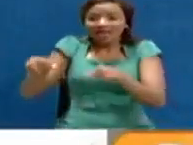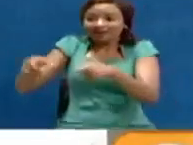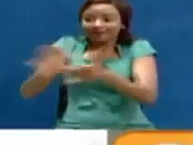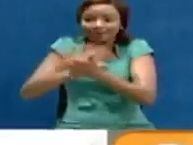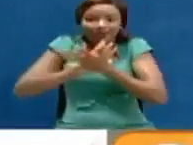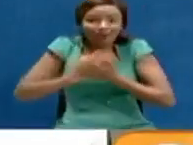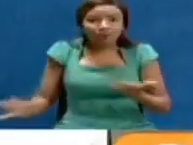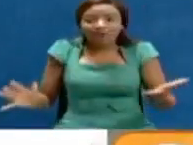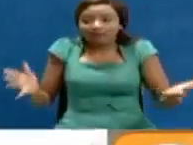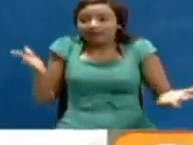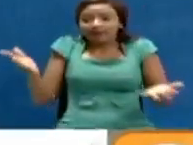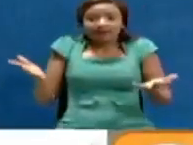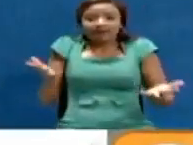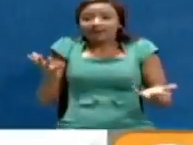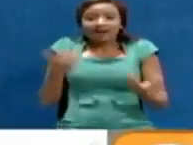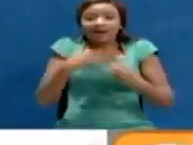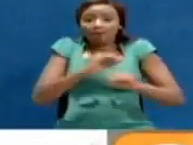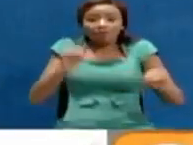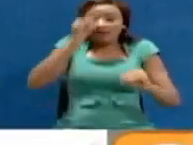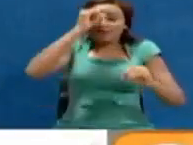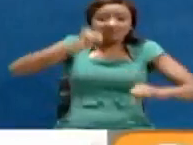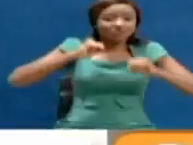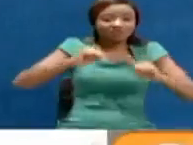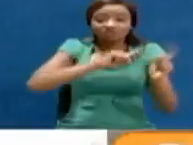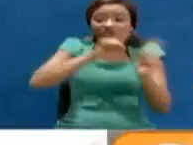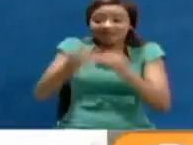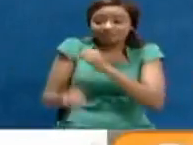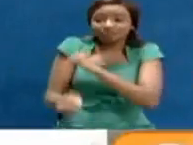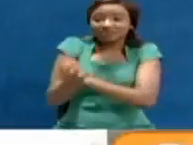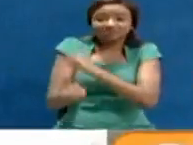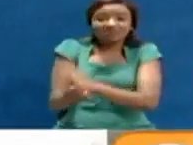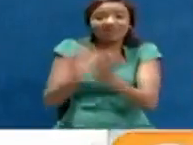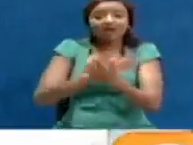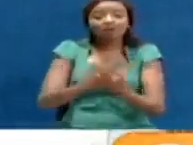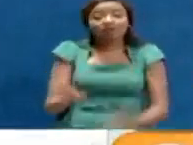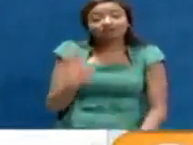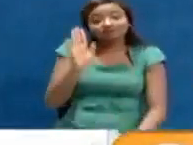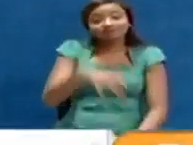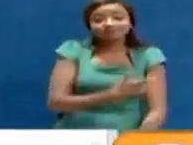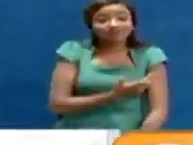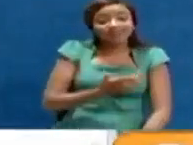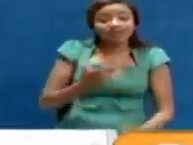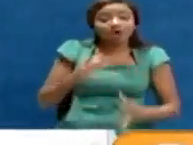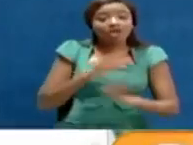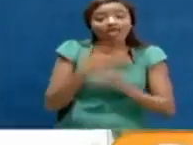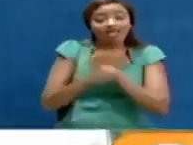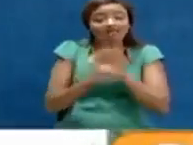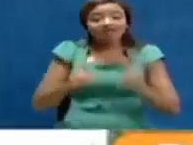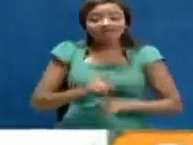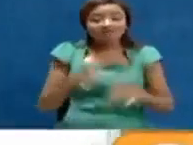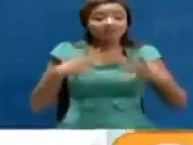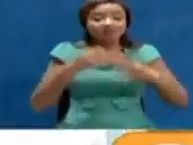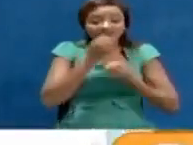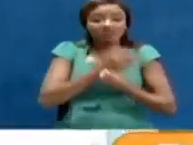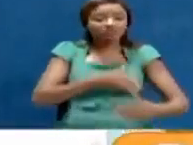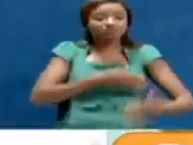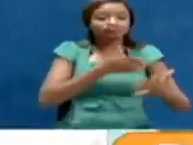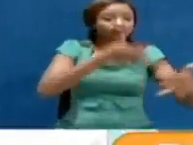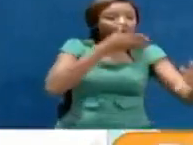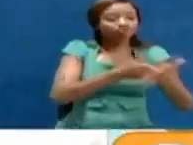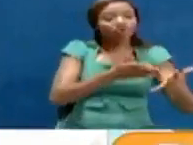hakuna mtu wa serikali yoyote ambaye anatuletea ujumbe. Mambo yote inakuja inakalia huku Kalobeye, upande wa makubwa